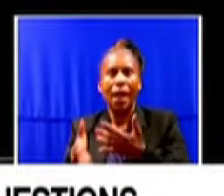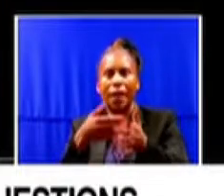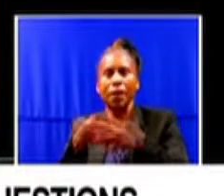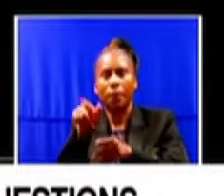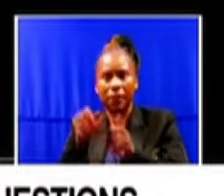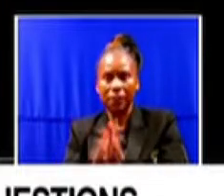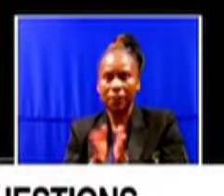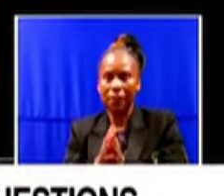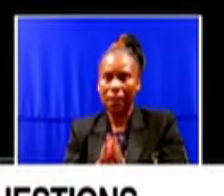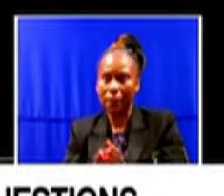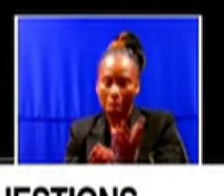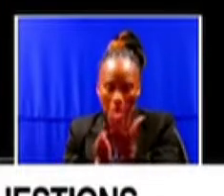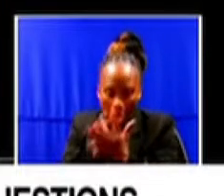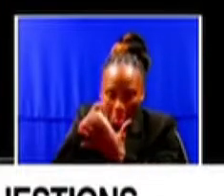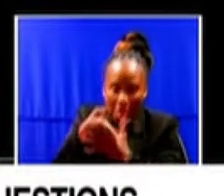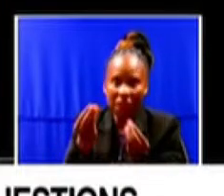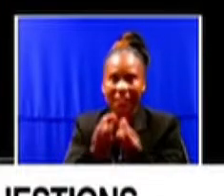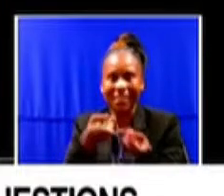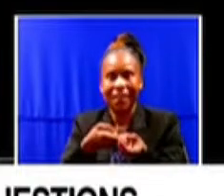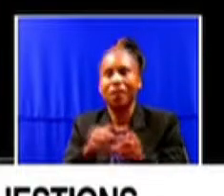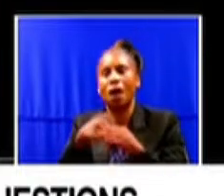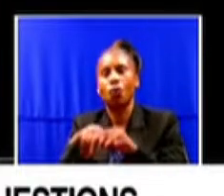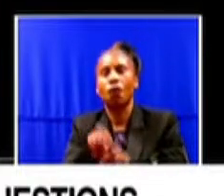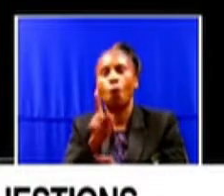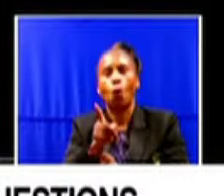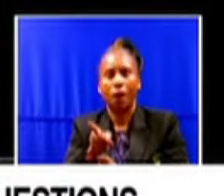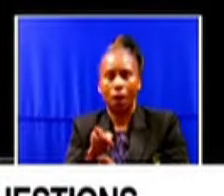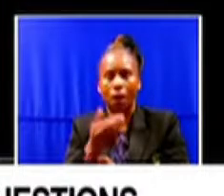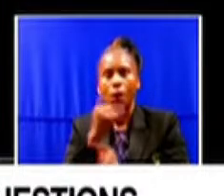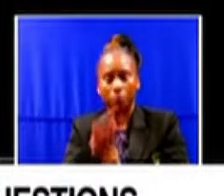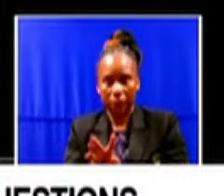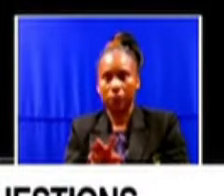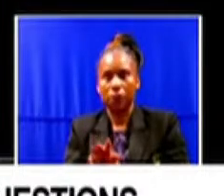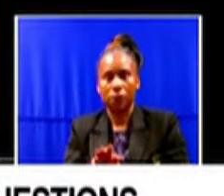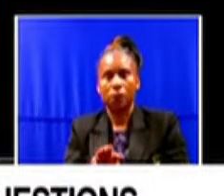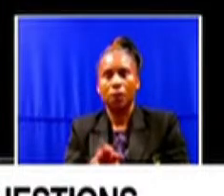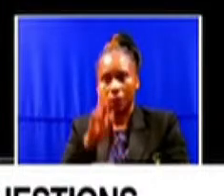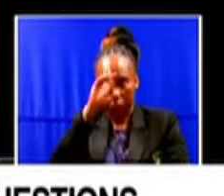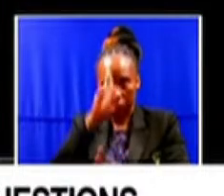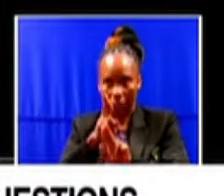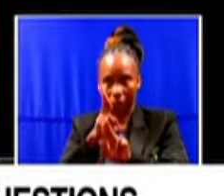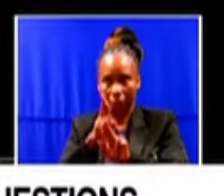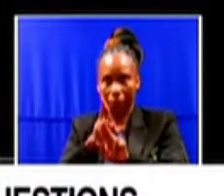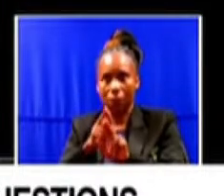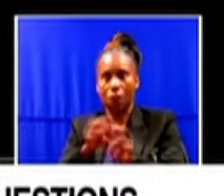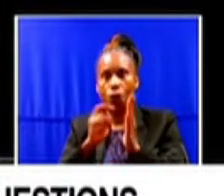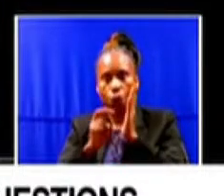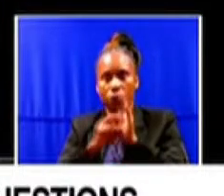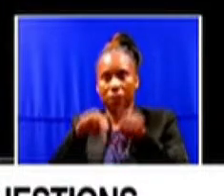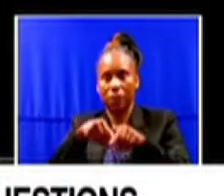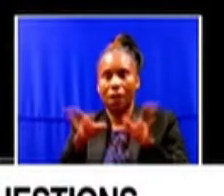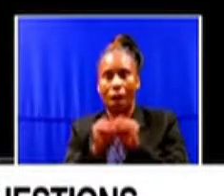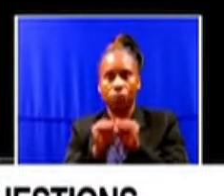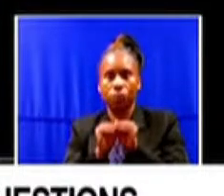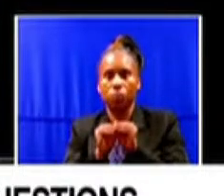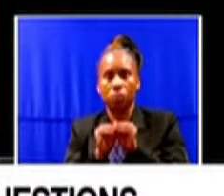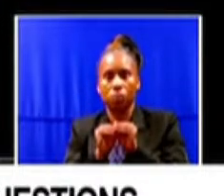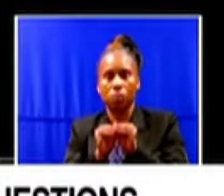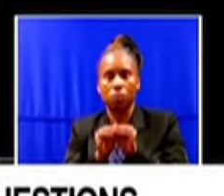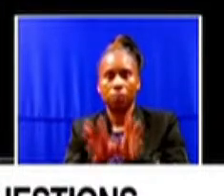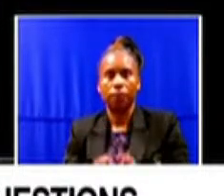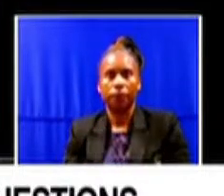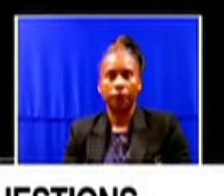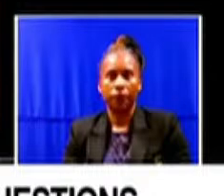of order. So I request you to stay with that ruling, honorable members, all of you in the House. Honorable Zungula,